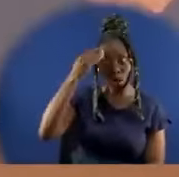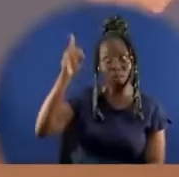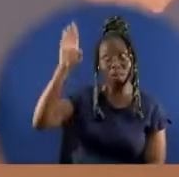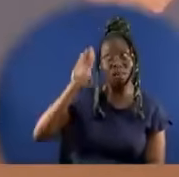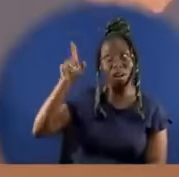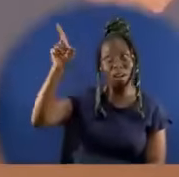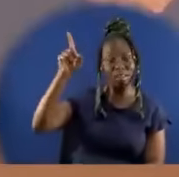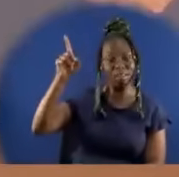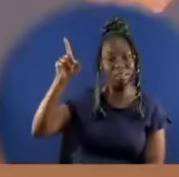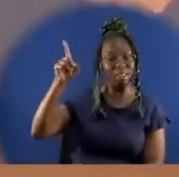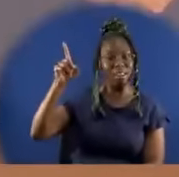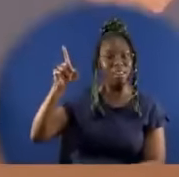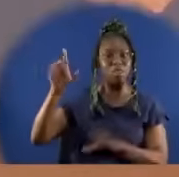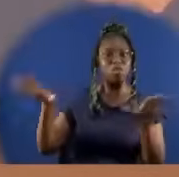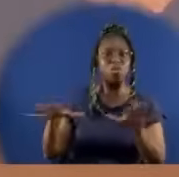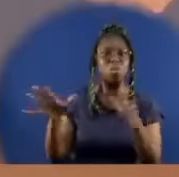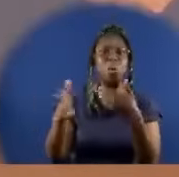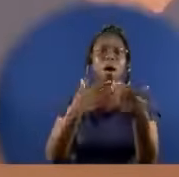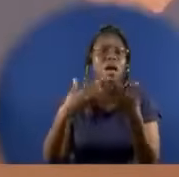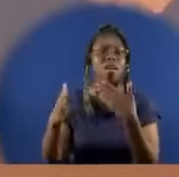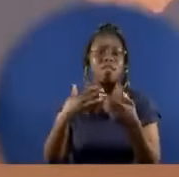to forgive sin.